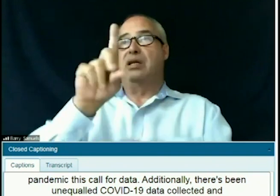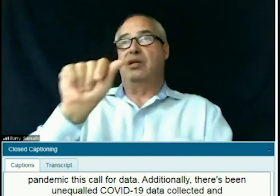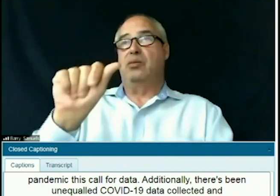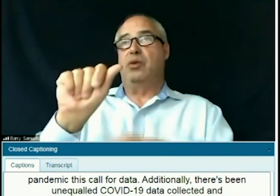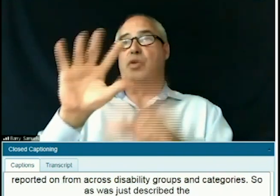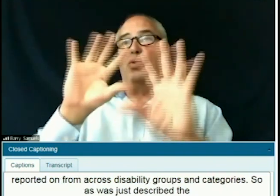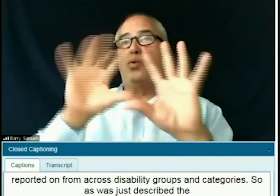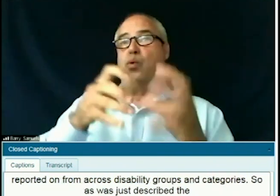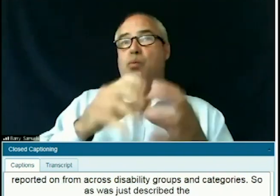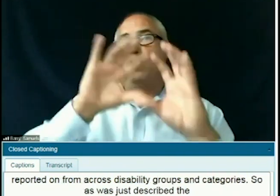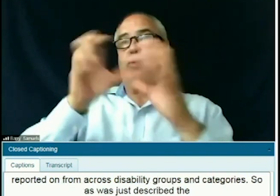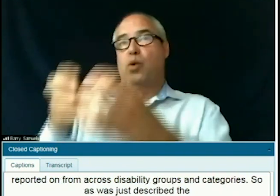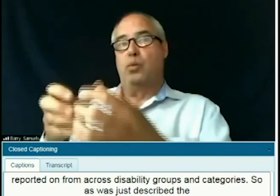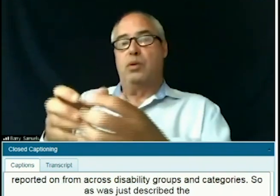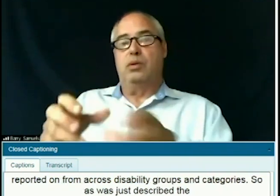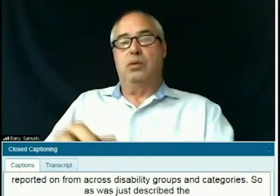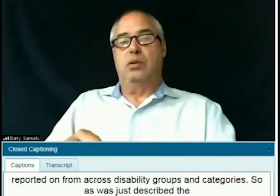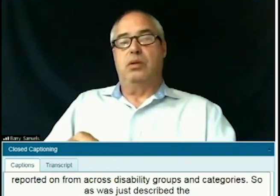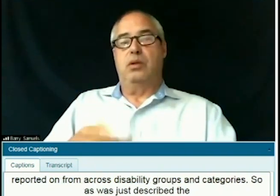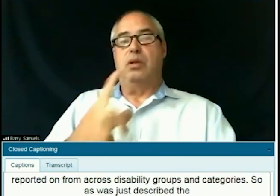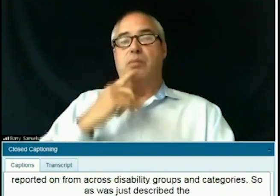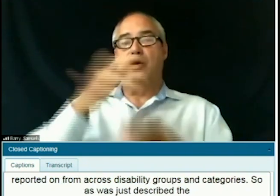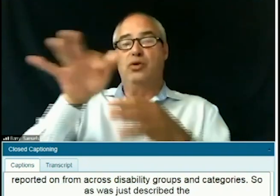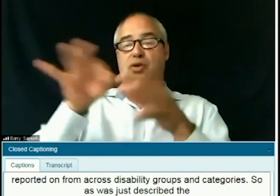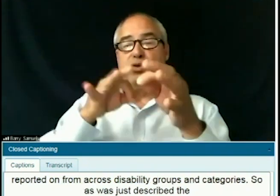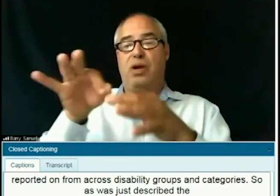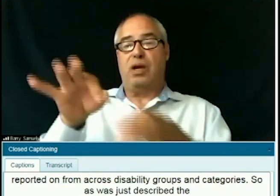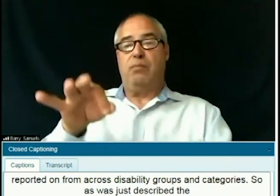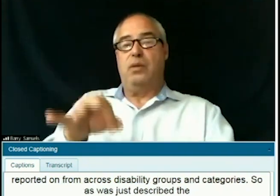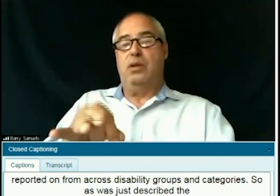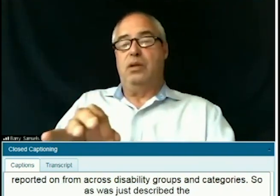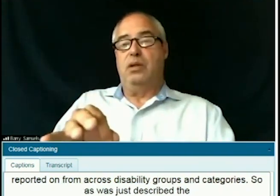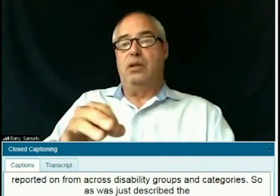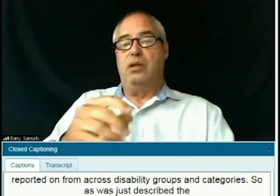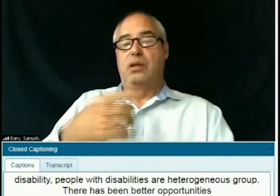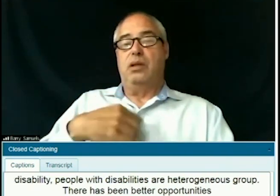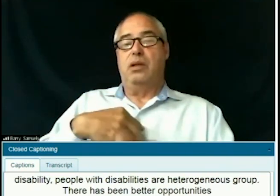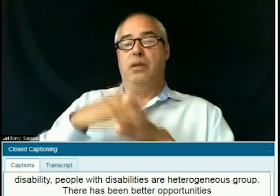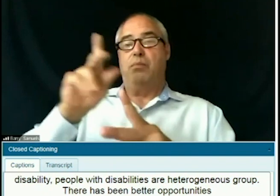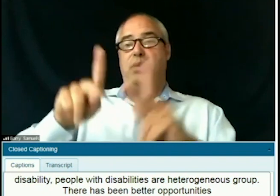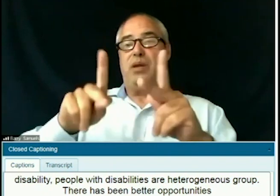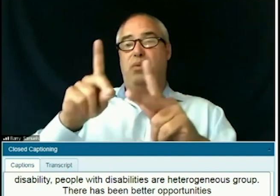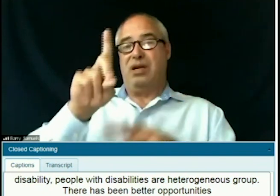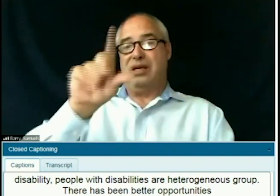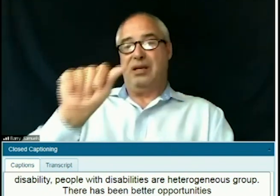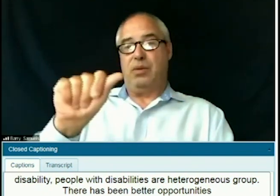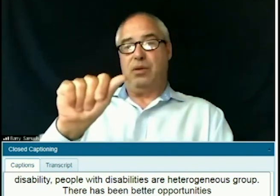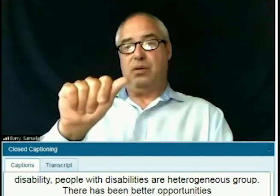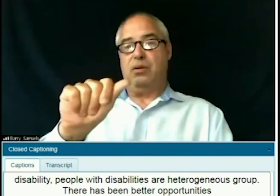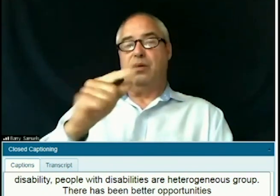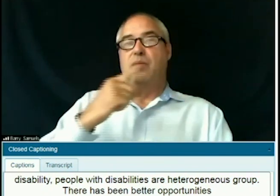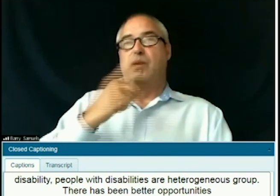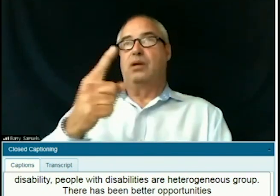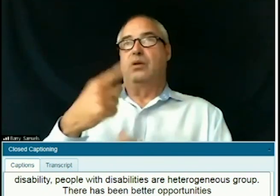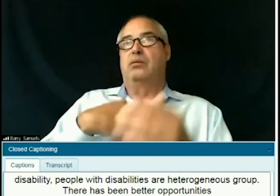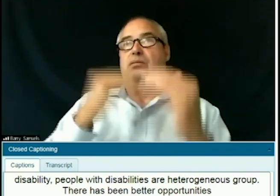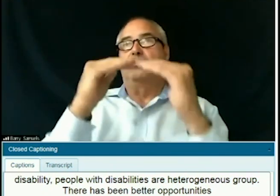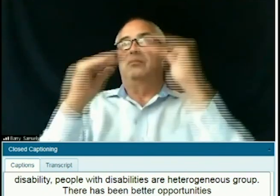So as was just described, people with disabilities are a heterogeneous